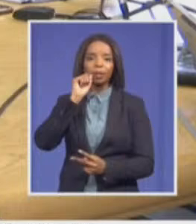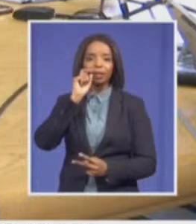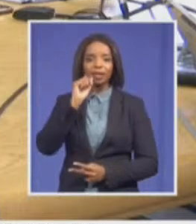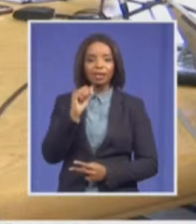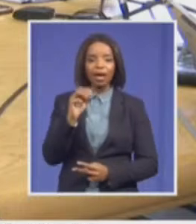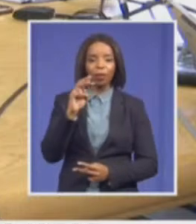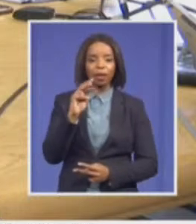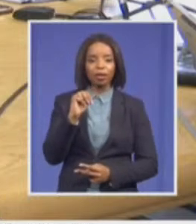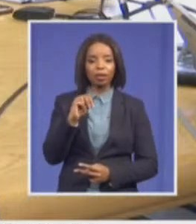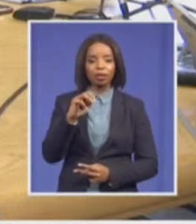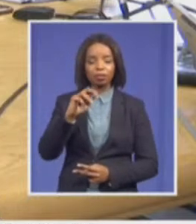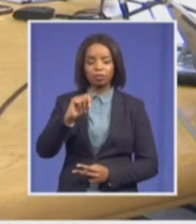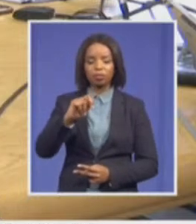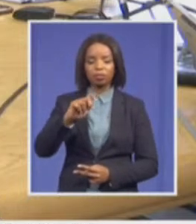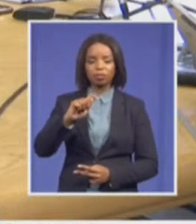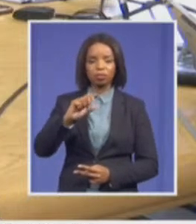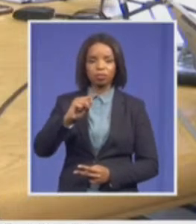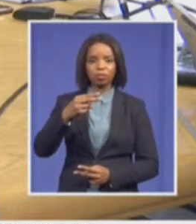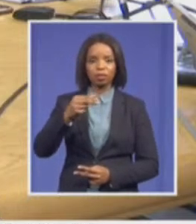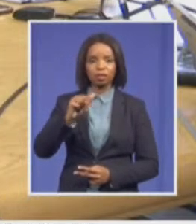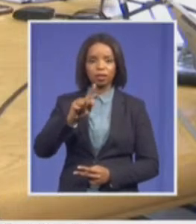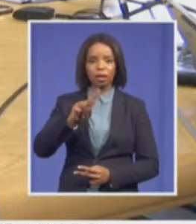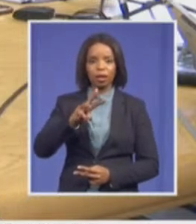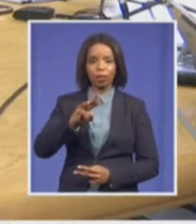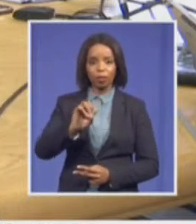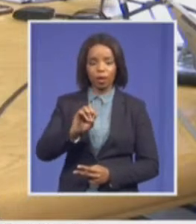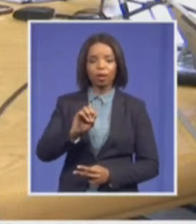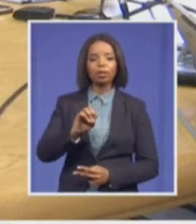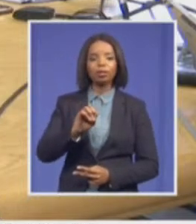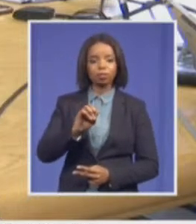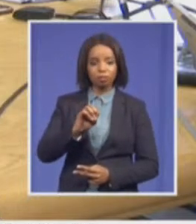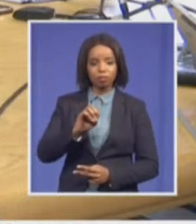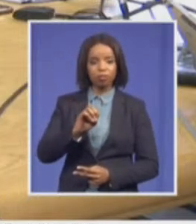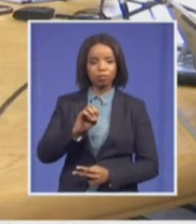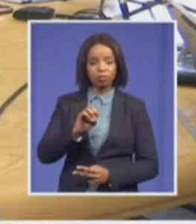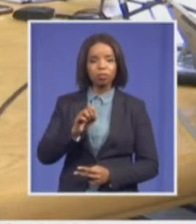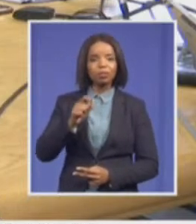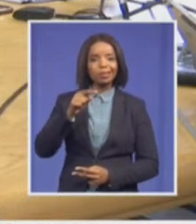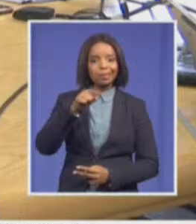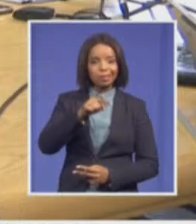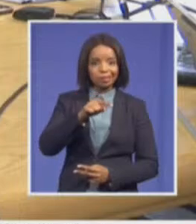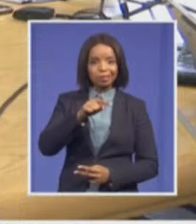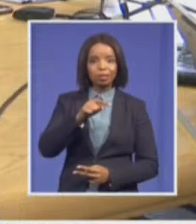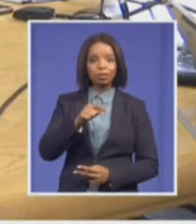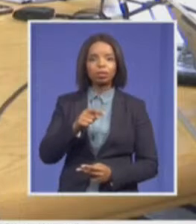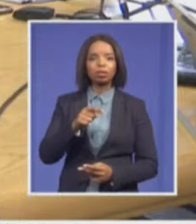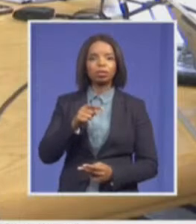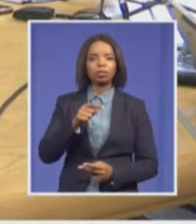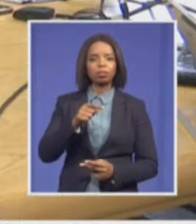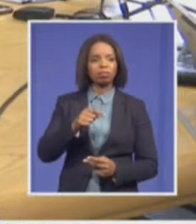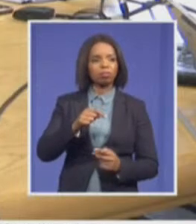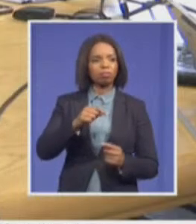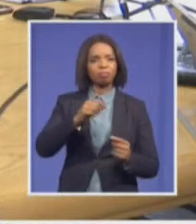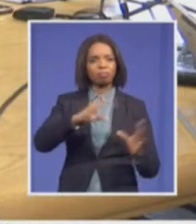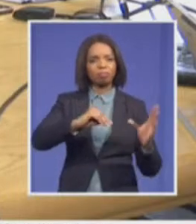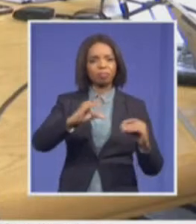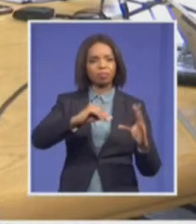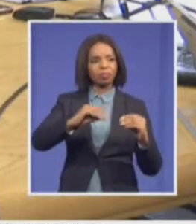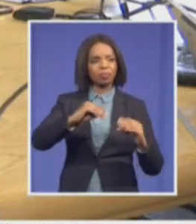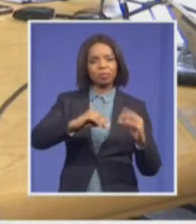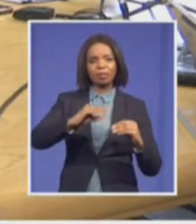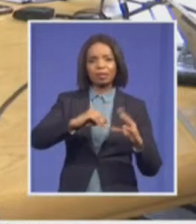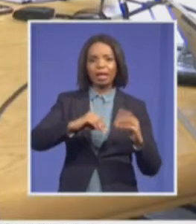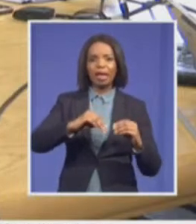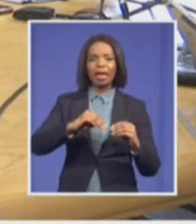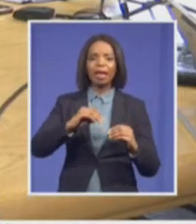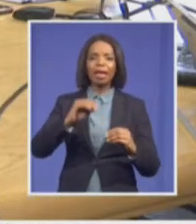communicating with Group Executive News to establish what was going on in the matter. Is